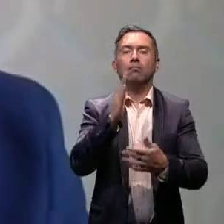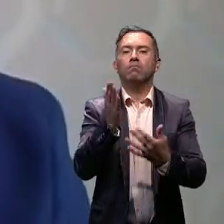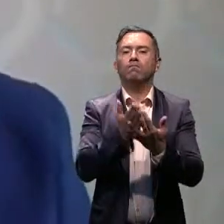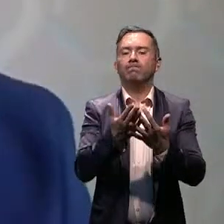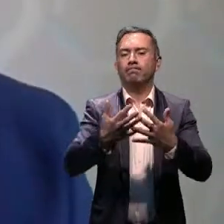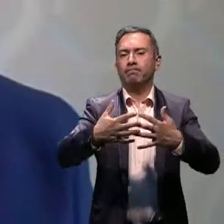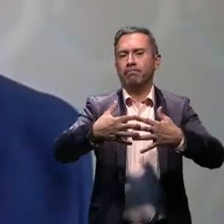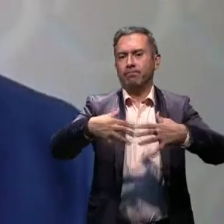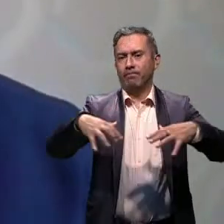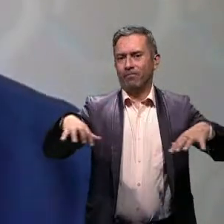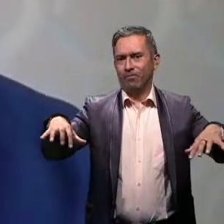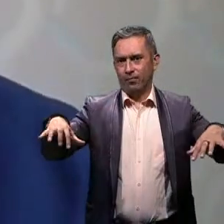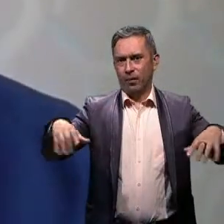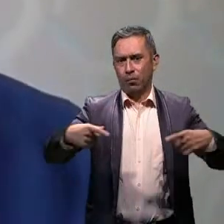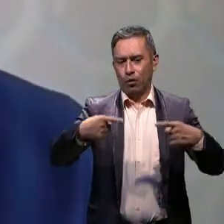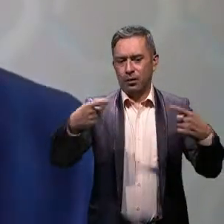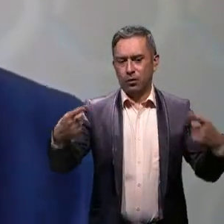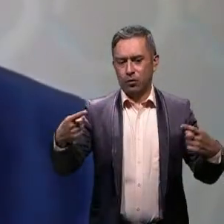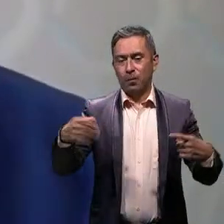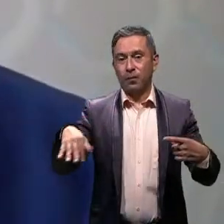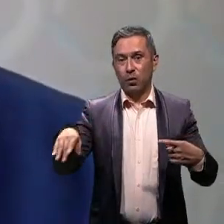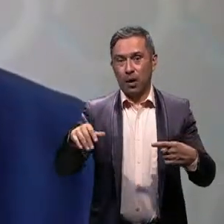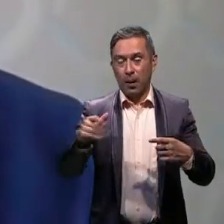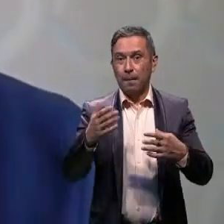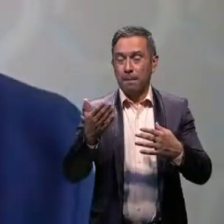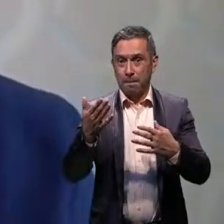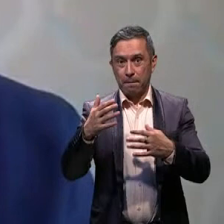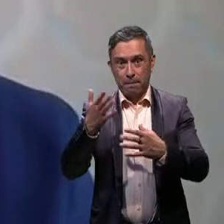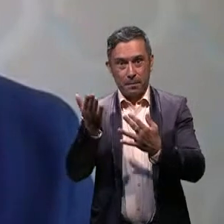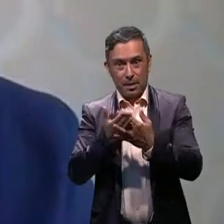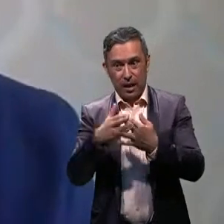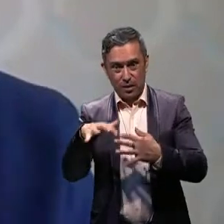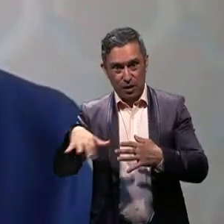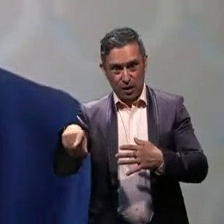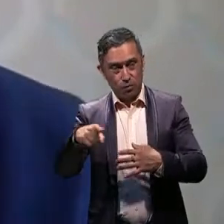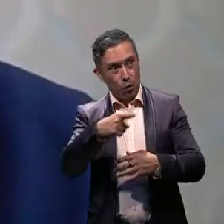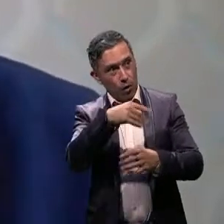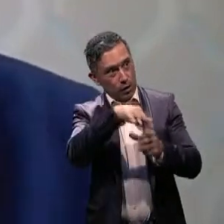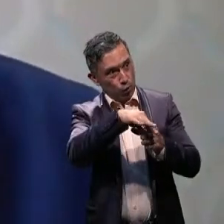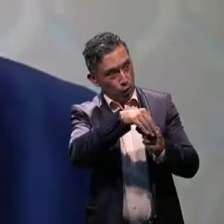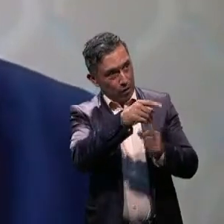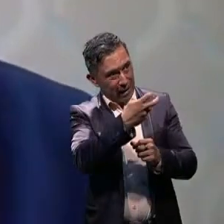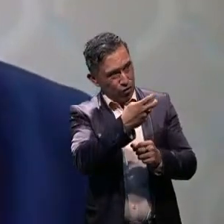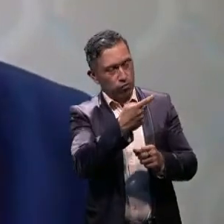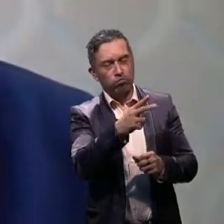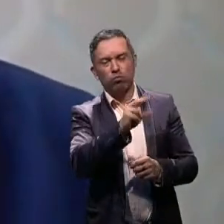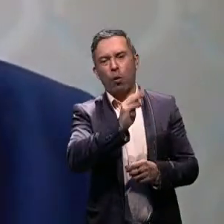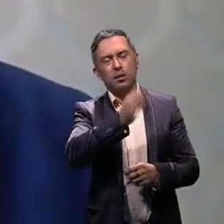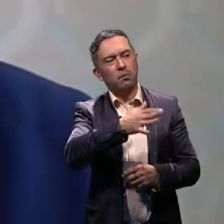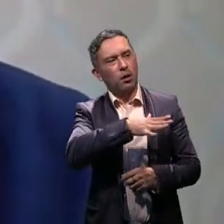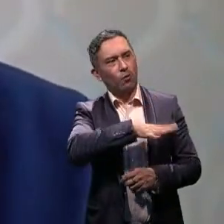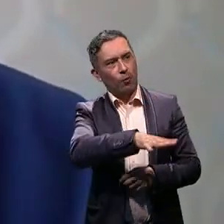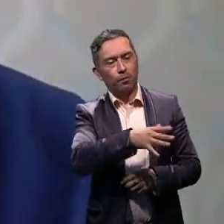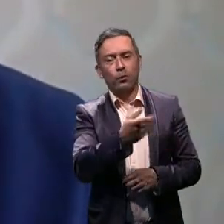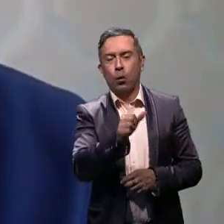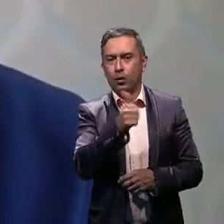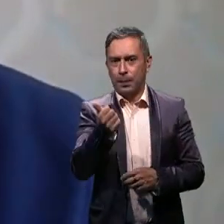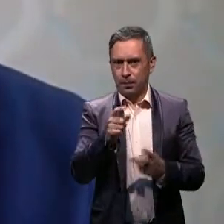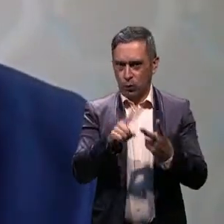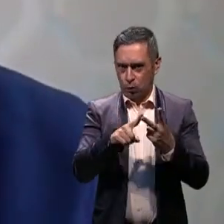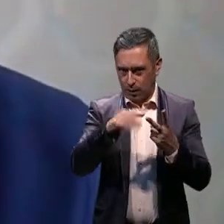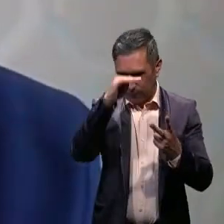of the society that is not willing to accept the electoral result. The second reflection,